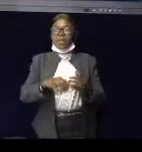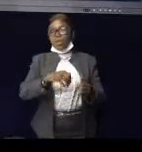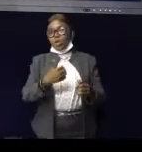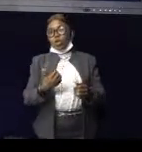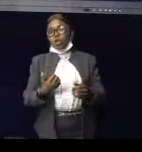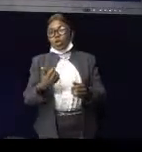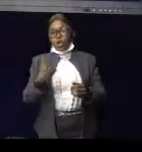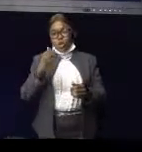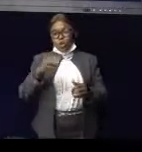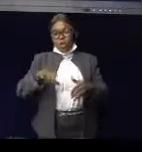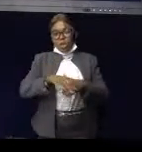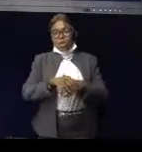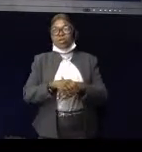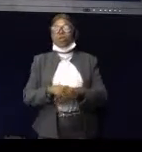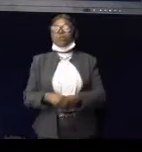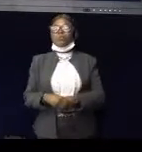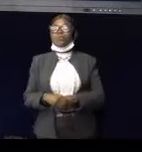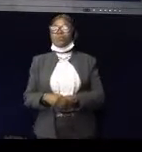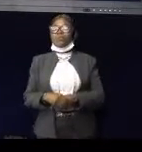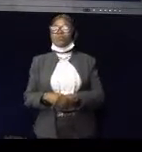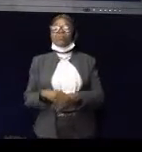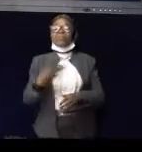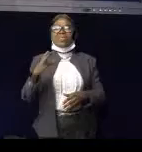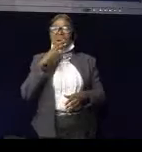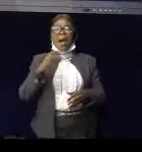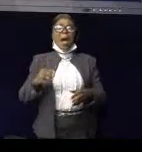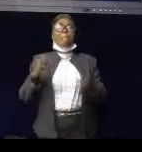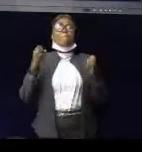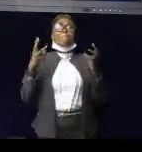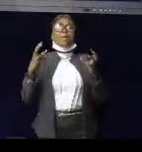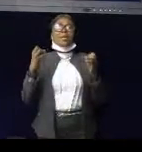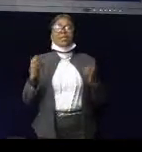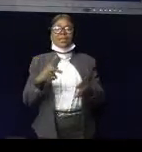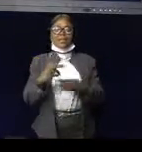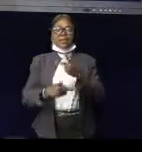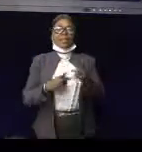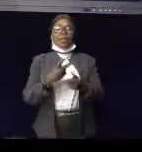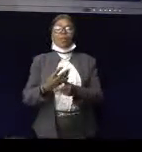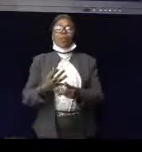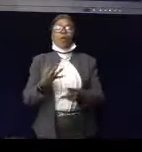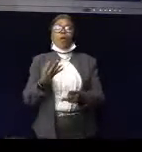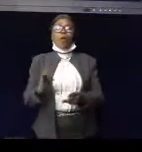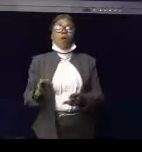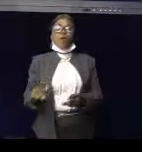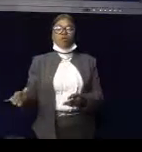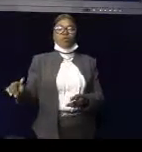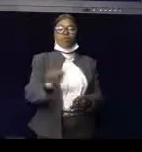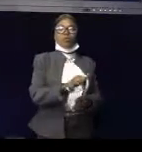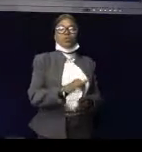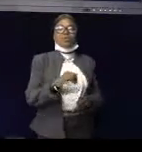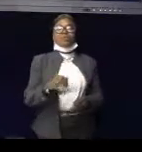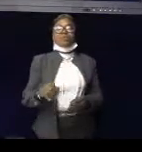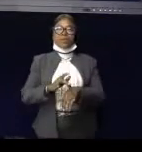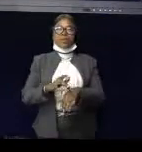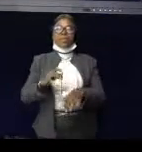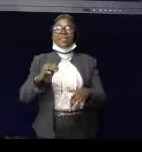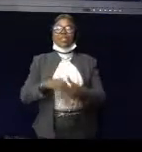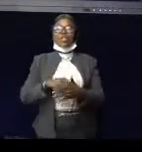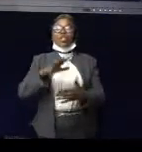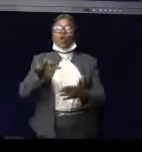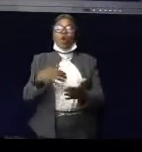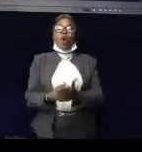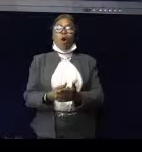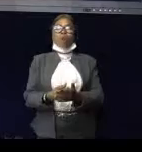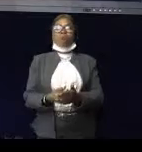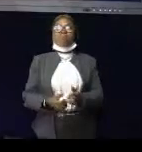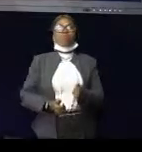Now, let's look at, there are many types of such diseases or infections. In almost